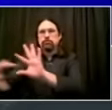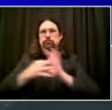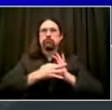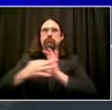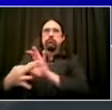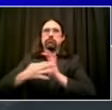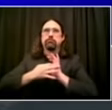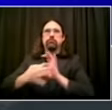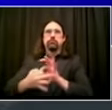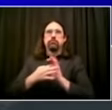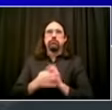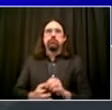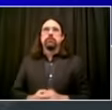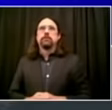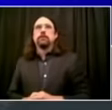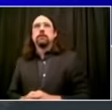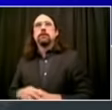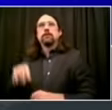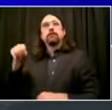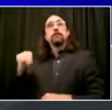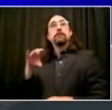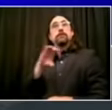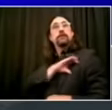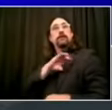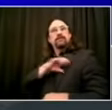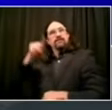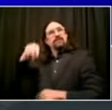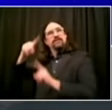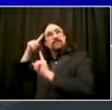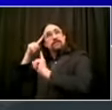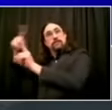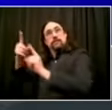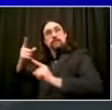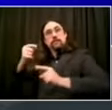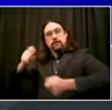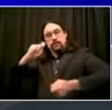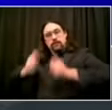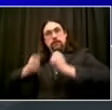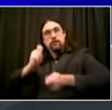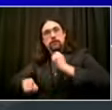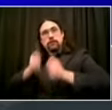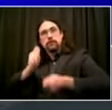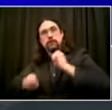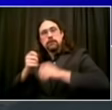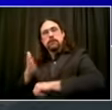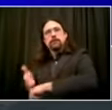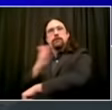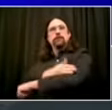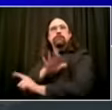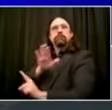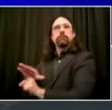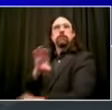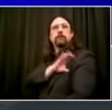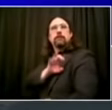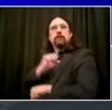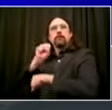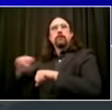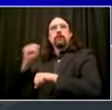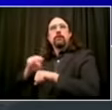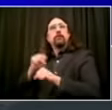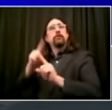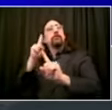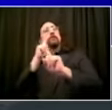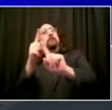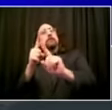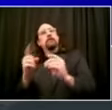better policing, fairer policing, to make sure there's a truer, deep connection between police and community. It complements all we've done with